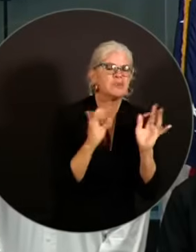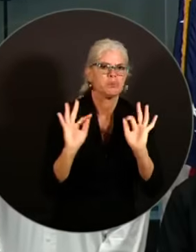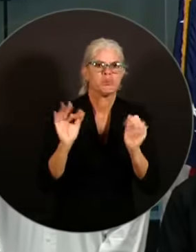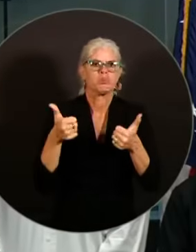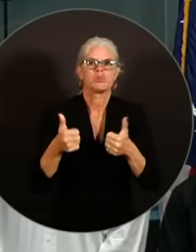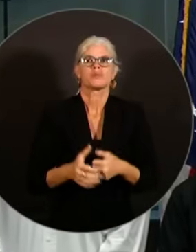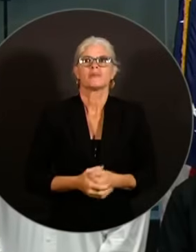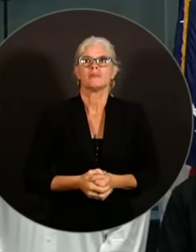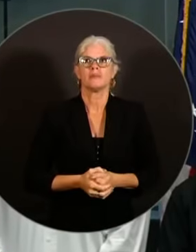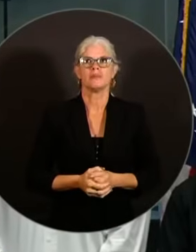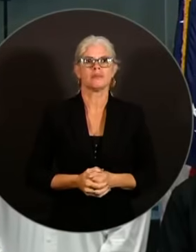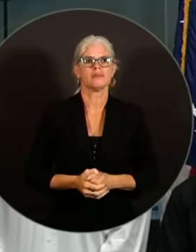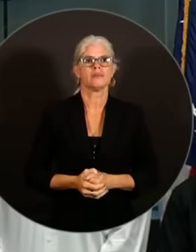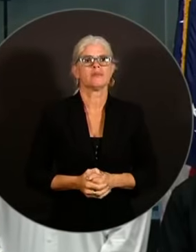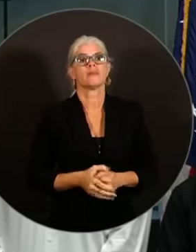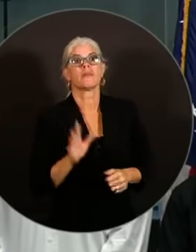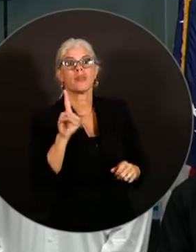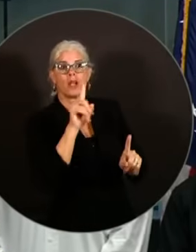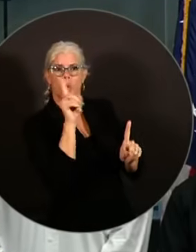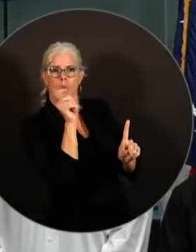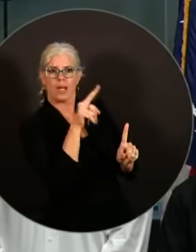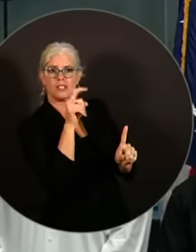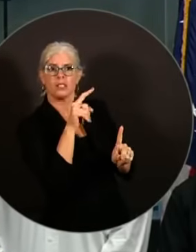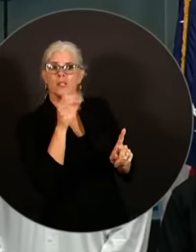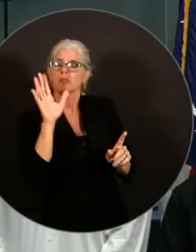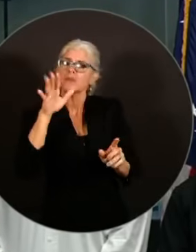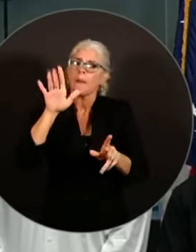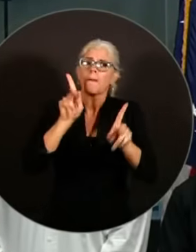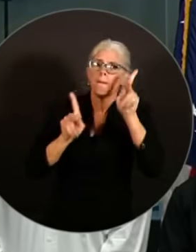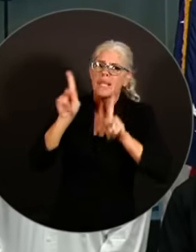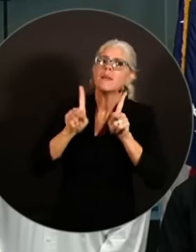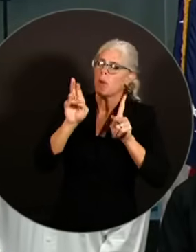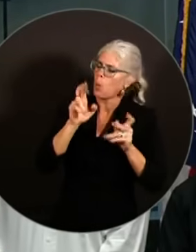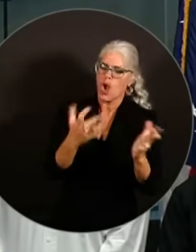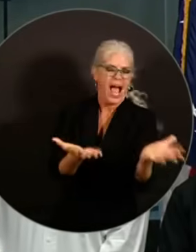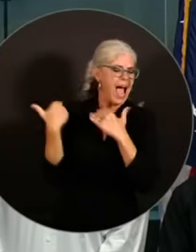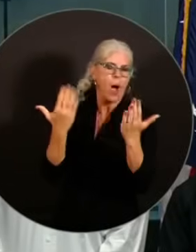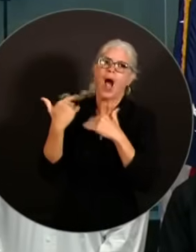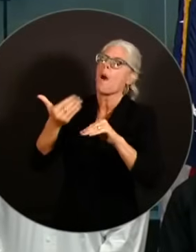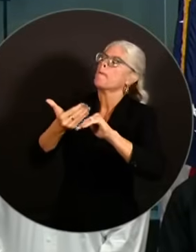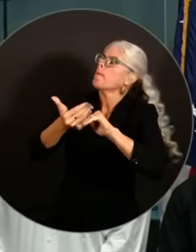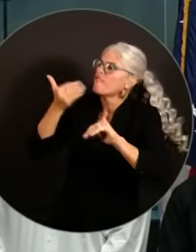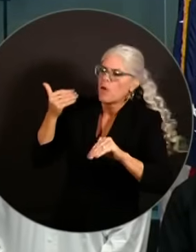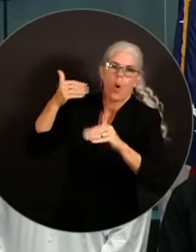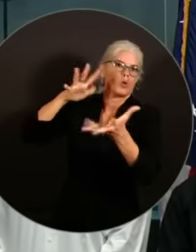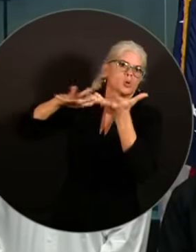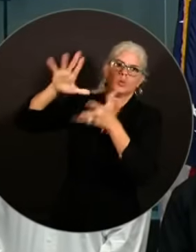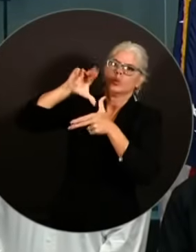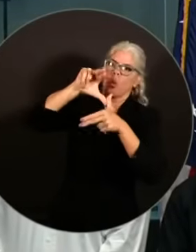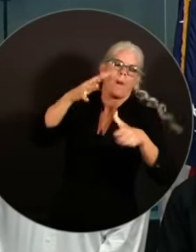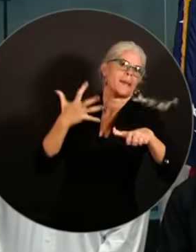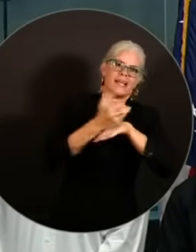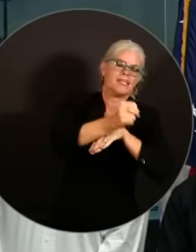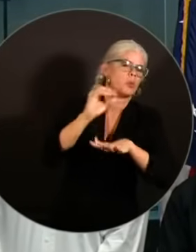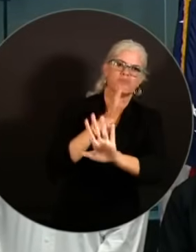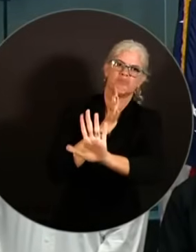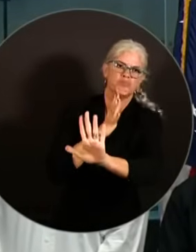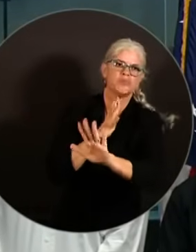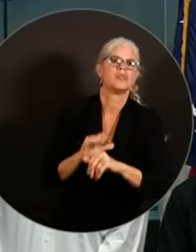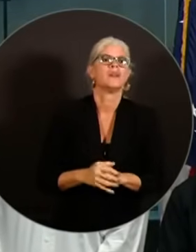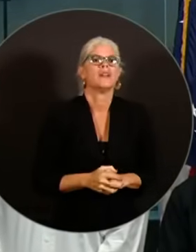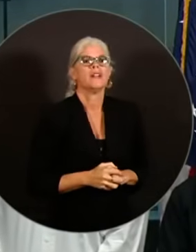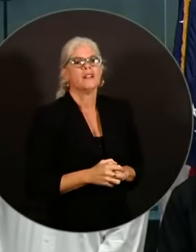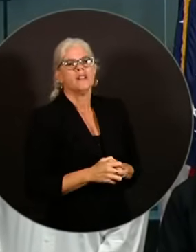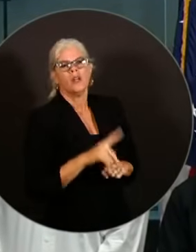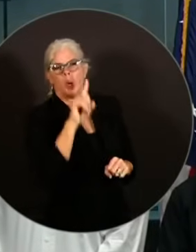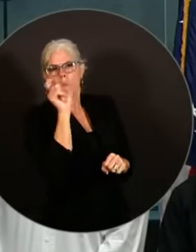They were moved before the storm. I mean, and, you know, so there was no issue with anything with that. Main break in St.